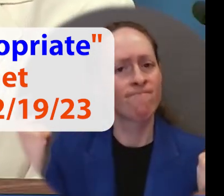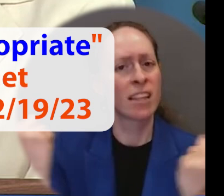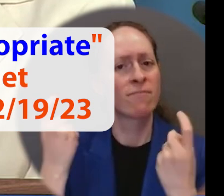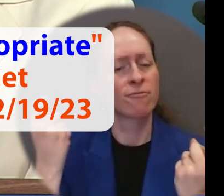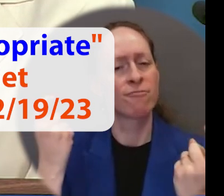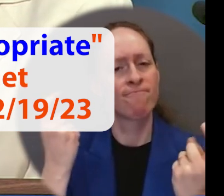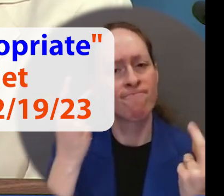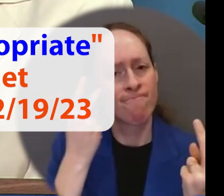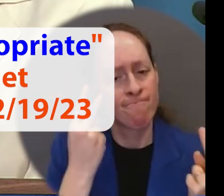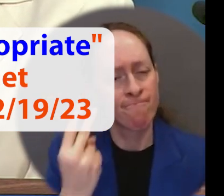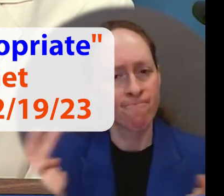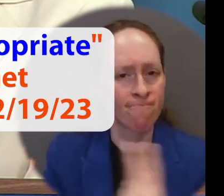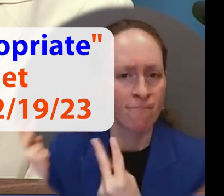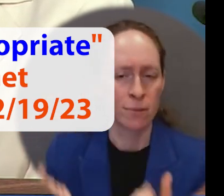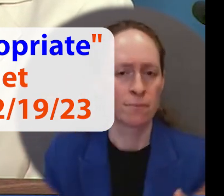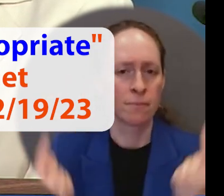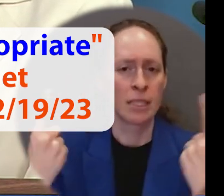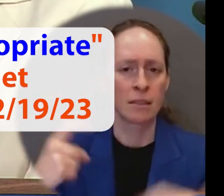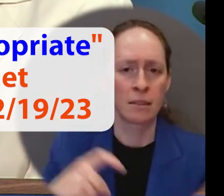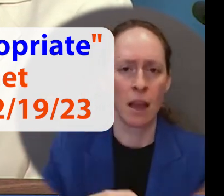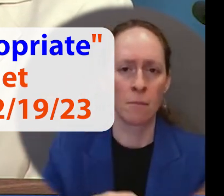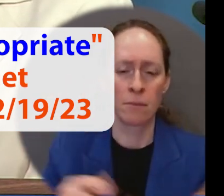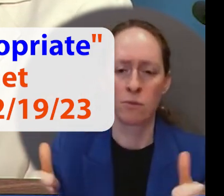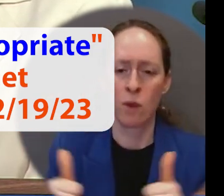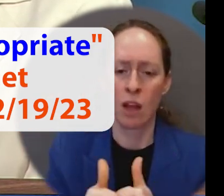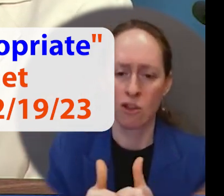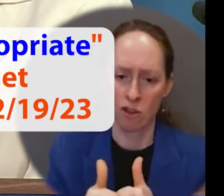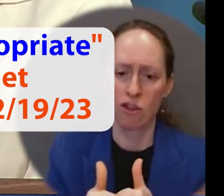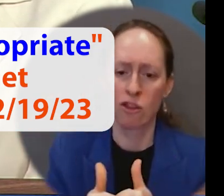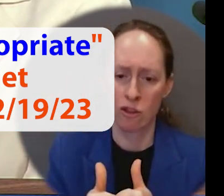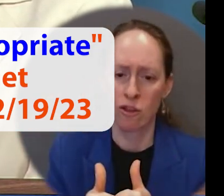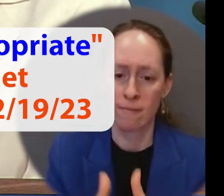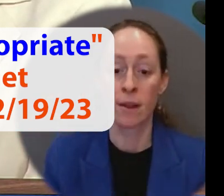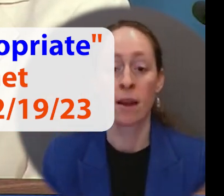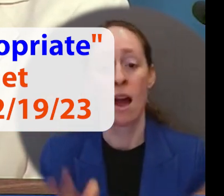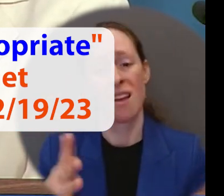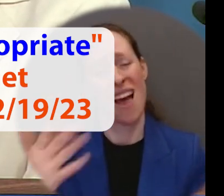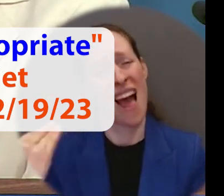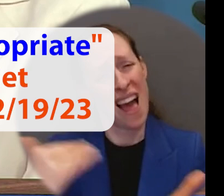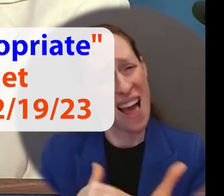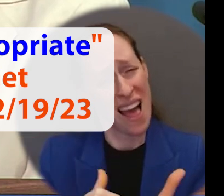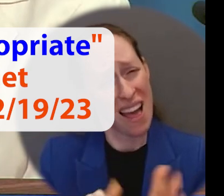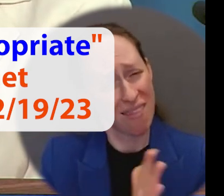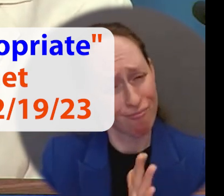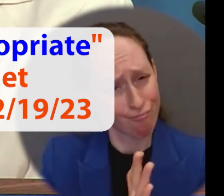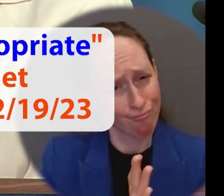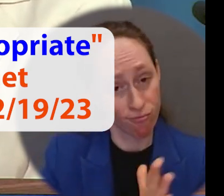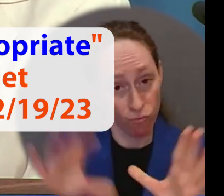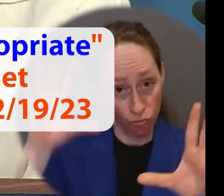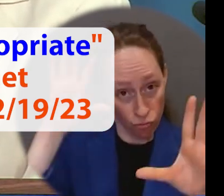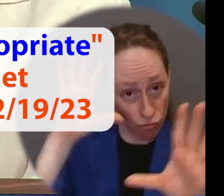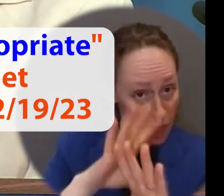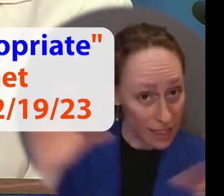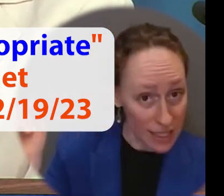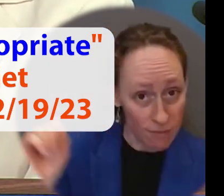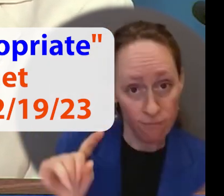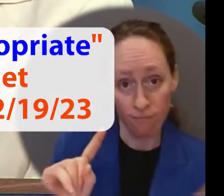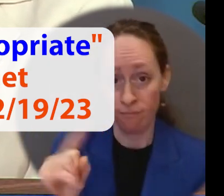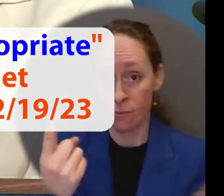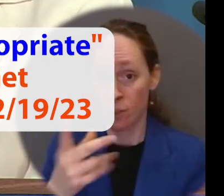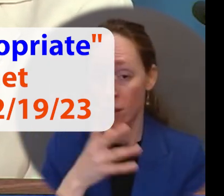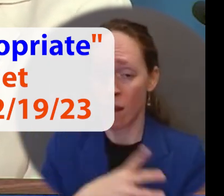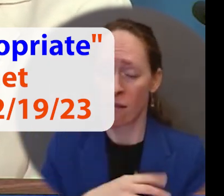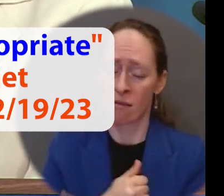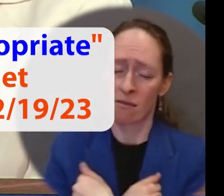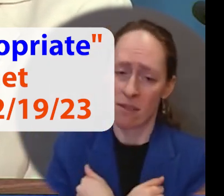obviously it was a somber, and I'll say lastly, and I've said this many times before, the president and the first lady loved their son very, very much. But as it relates to anything